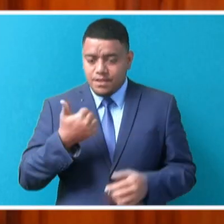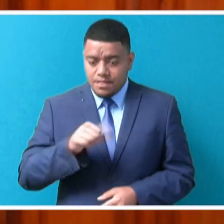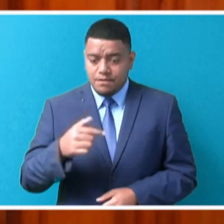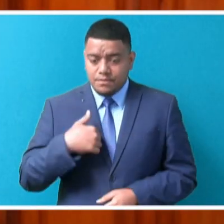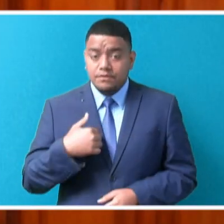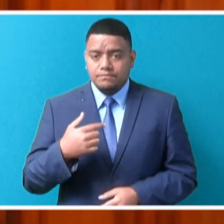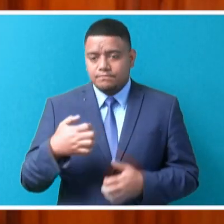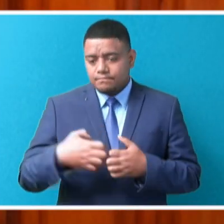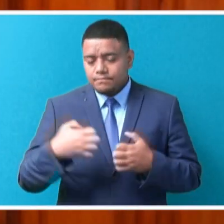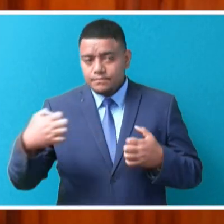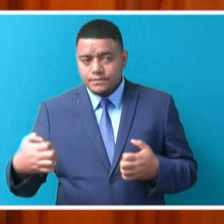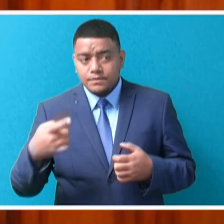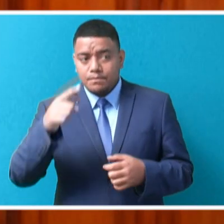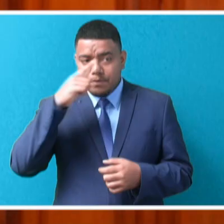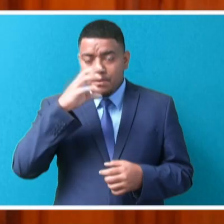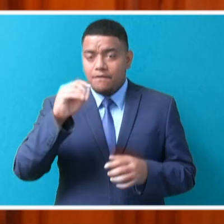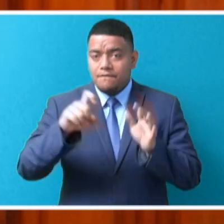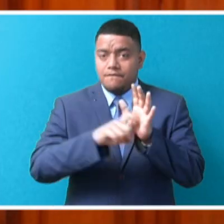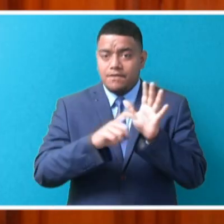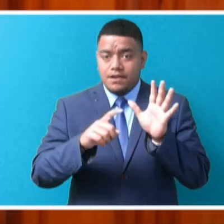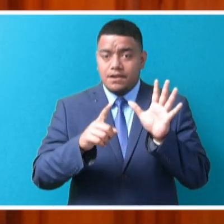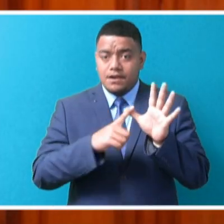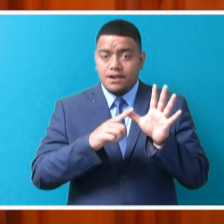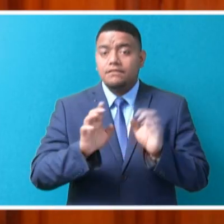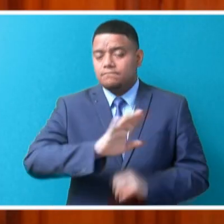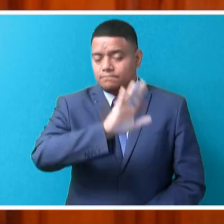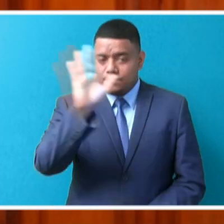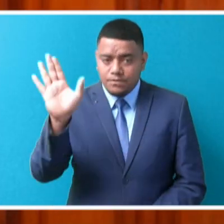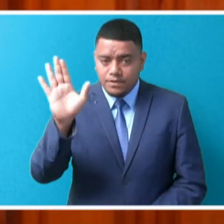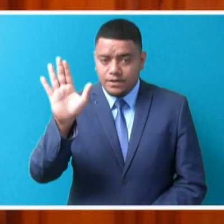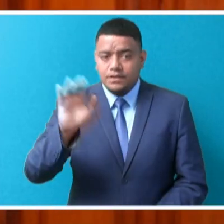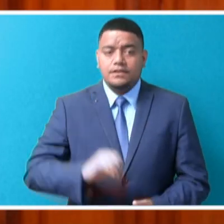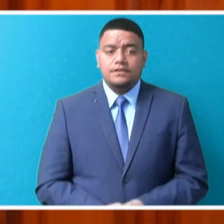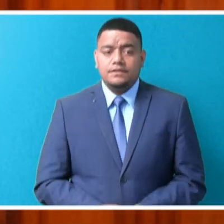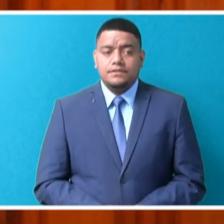extend greeting to the people of Ra. Greetings.